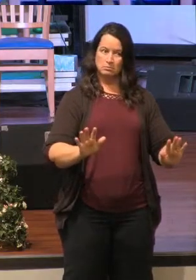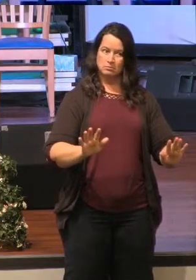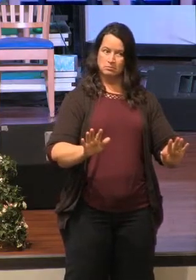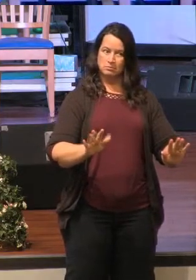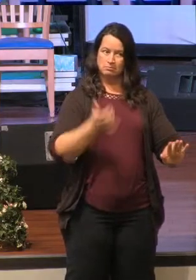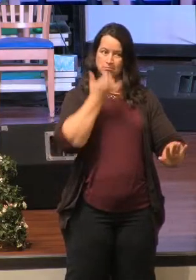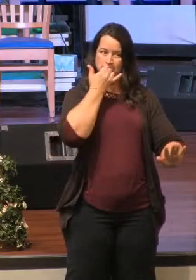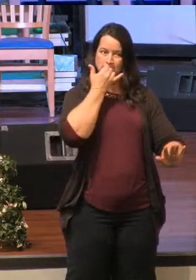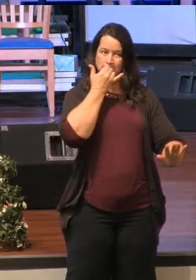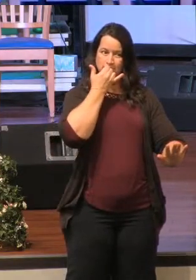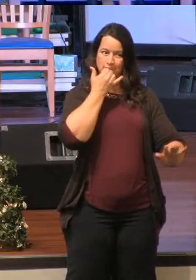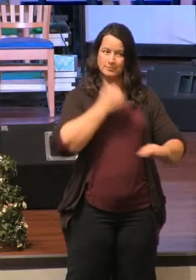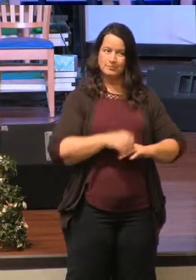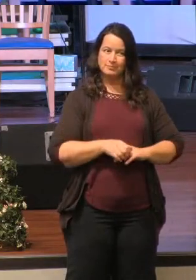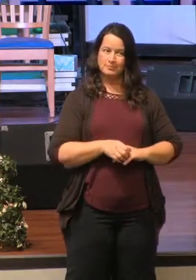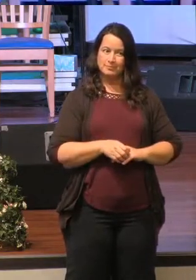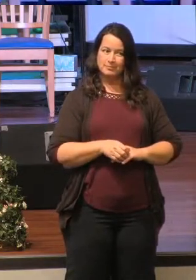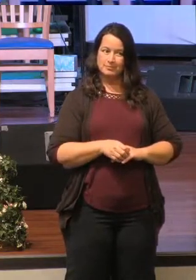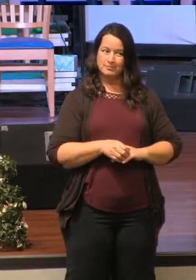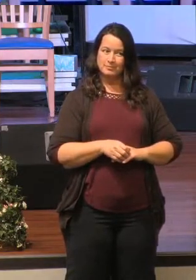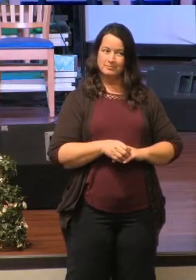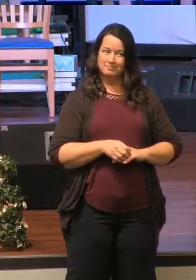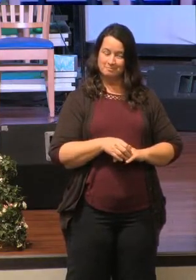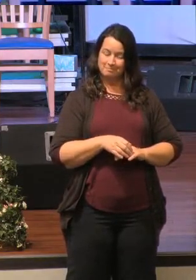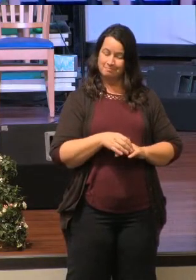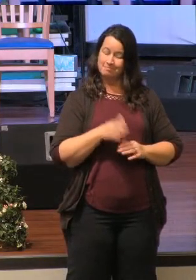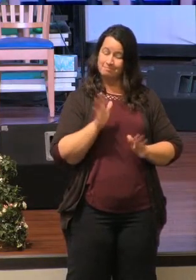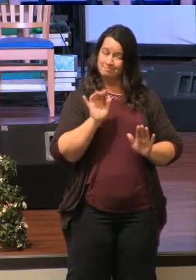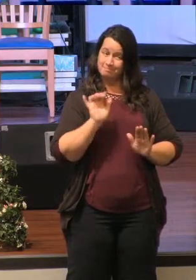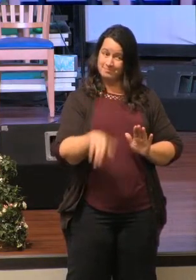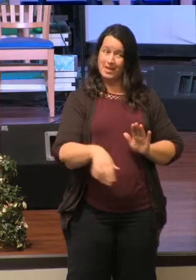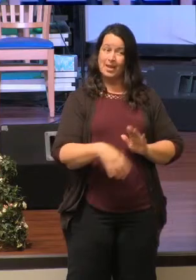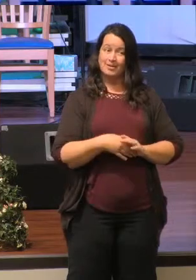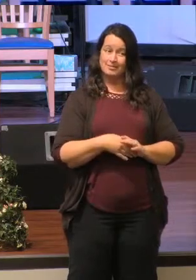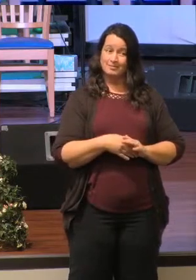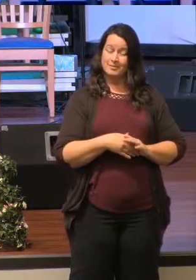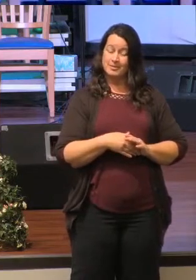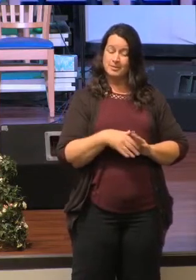No. We've got to stand up against such